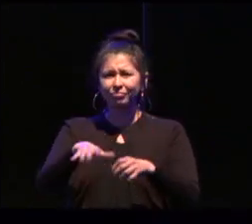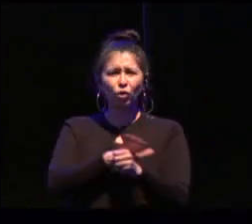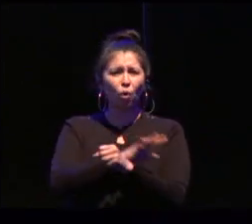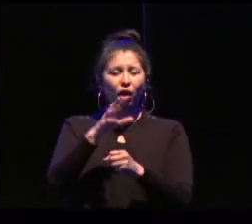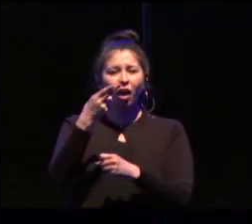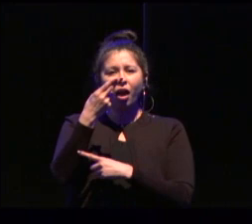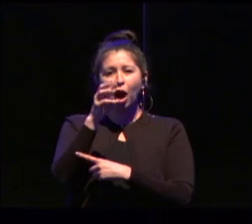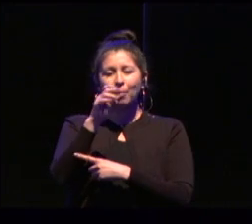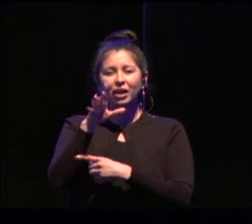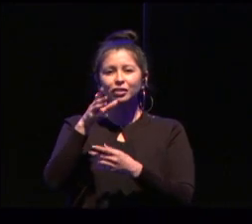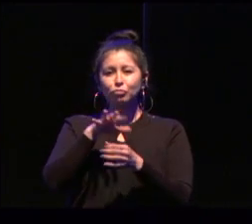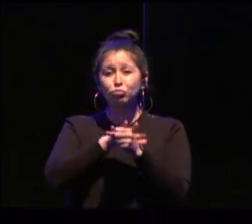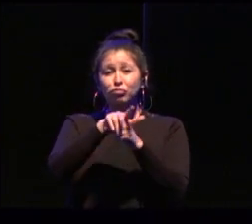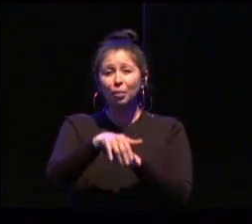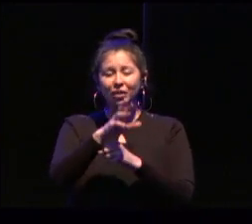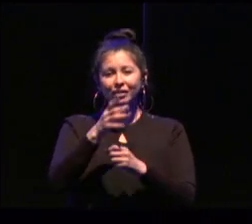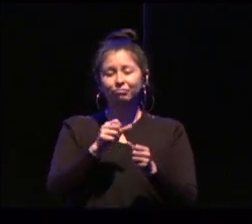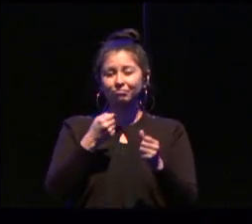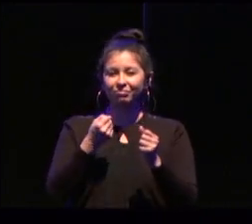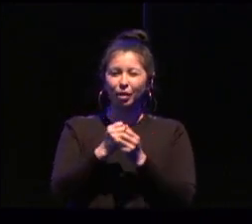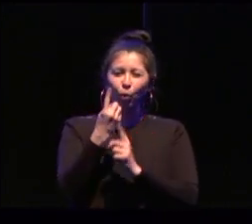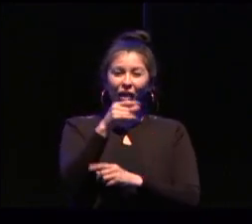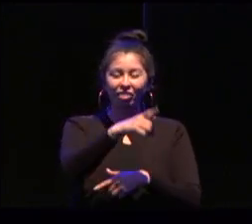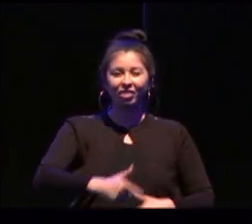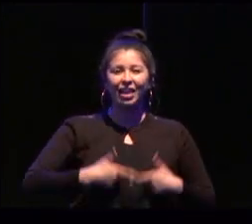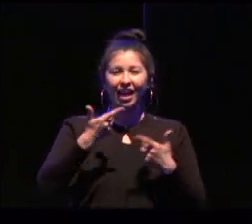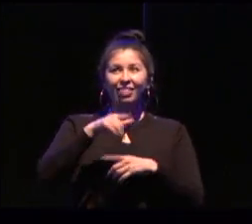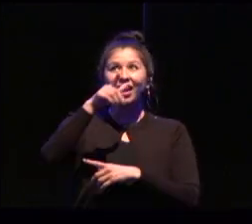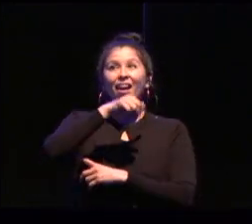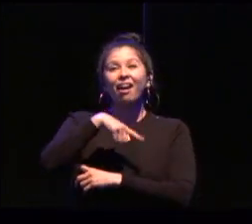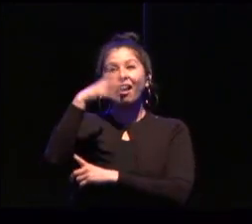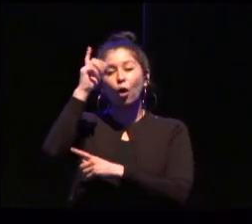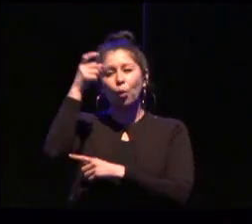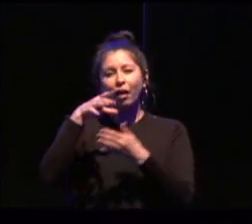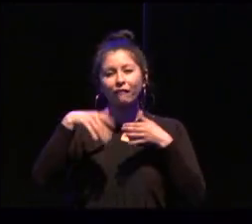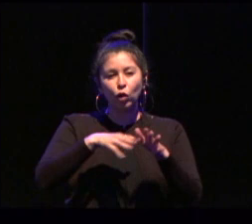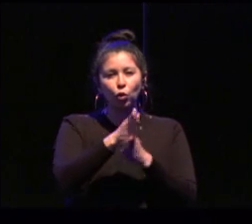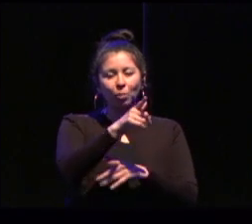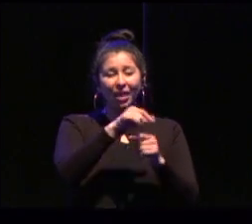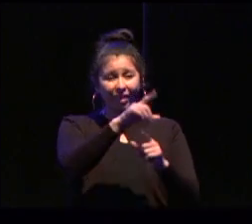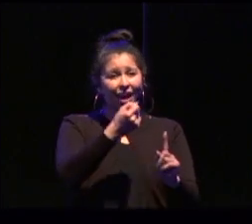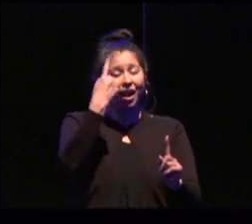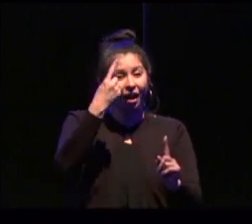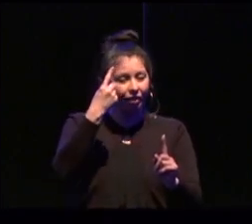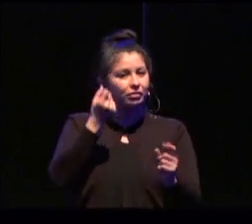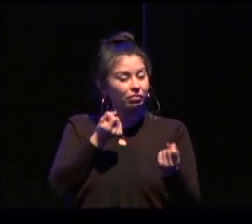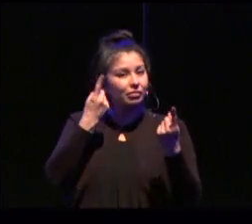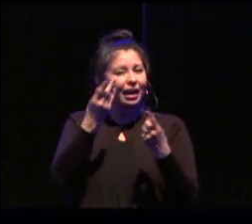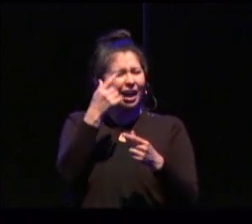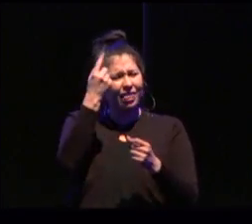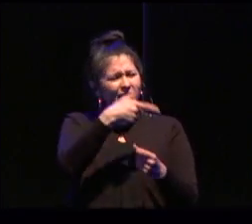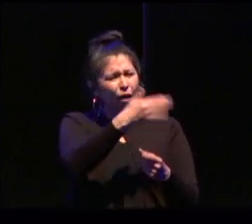harmonizing prosperity reigns supreme in their life, and that wisdom and guidance flow through them in a language in a way that they can understand, and that they are